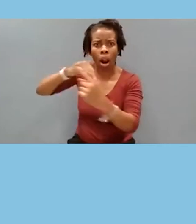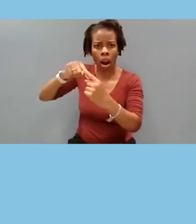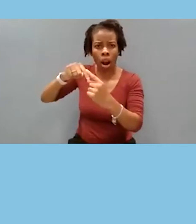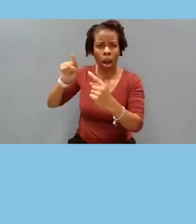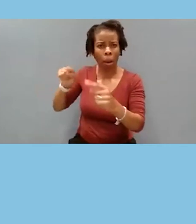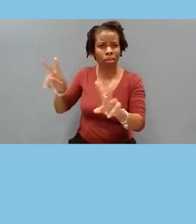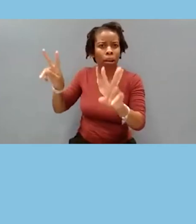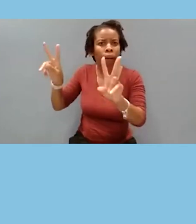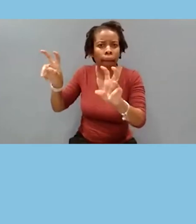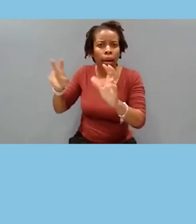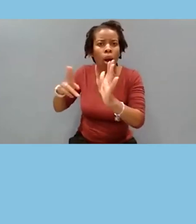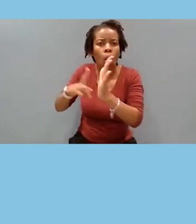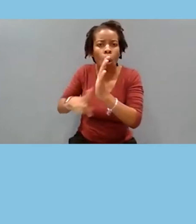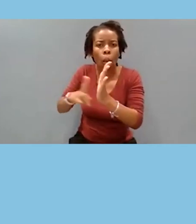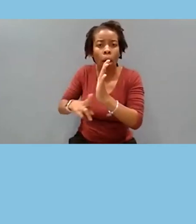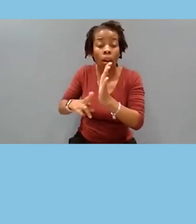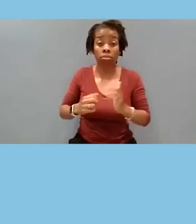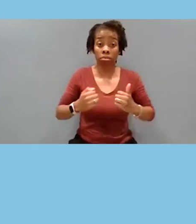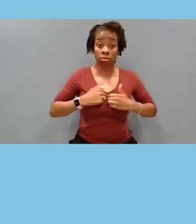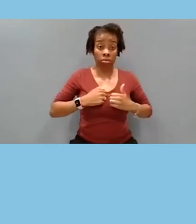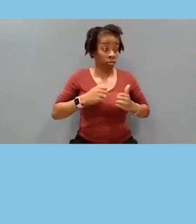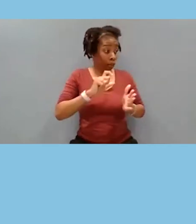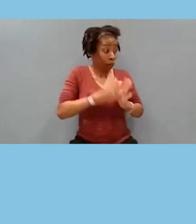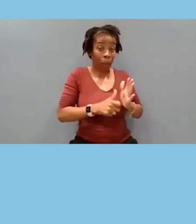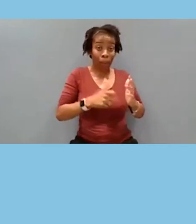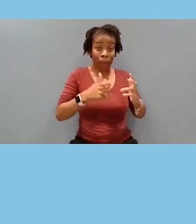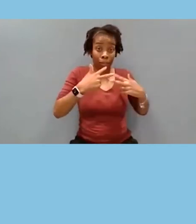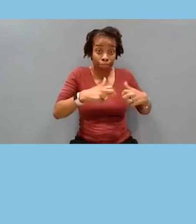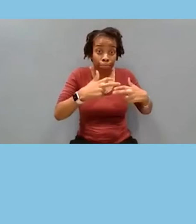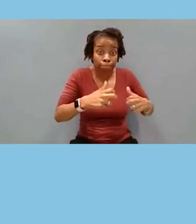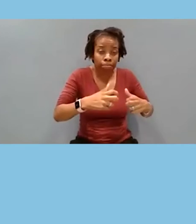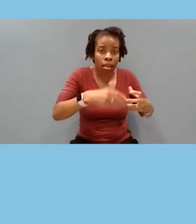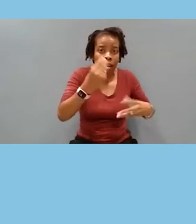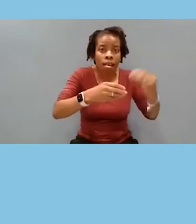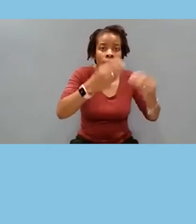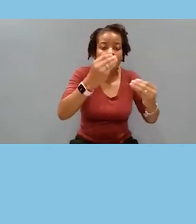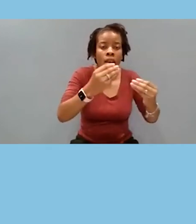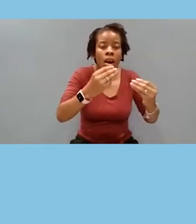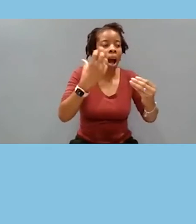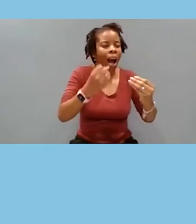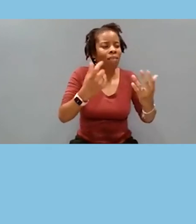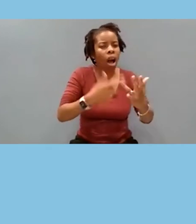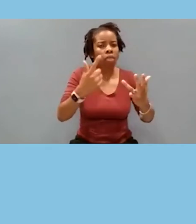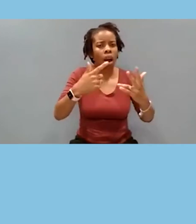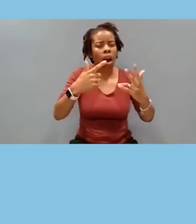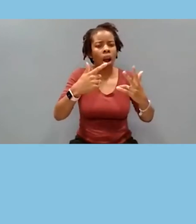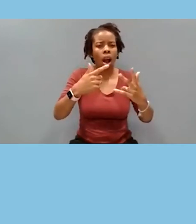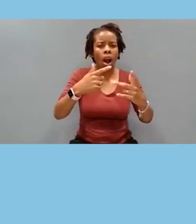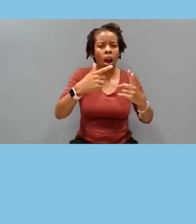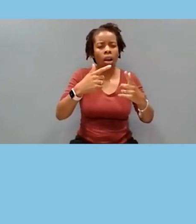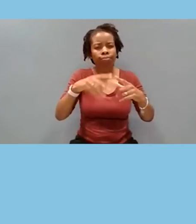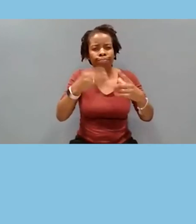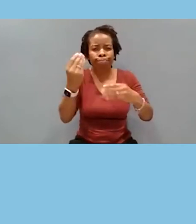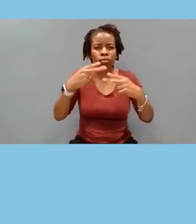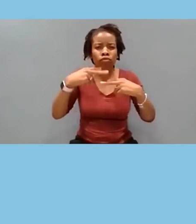commas. This disability studies research and teaching orientation relies on other critical approaches to inquiry that question the